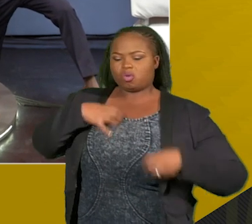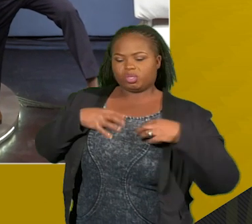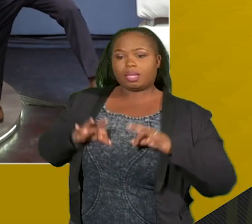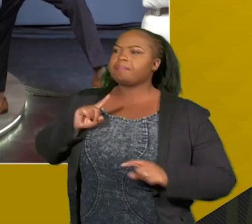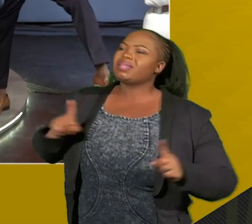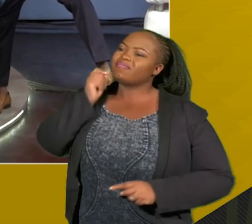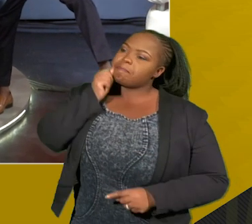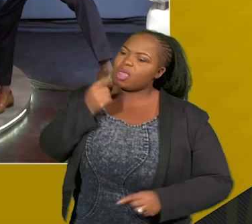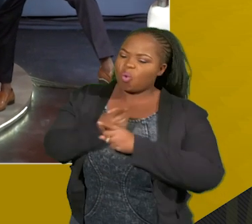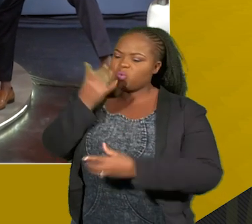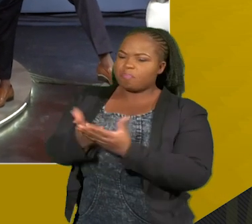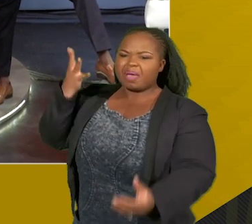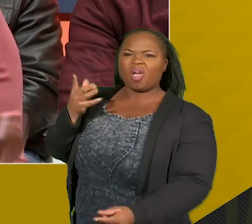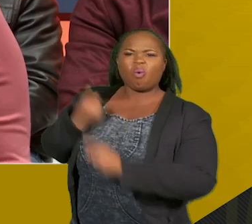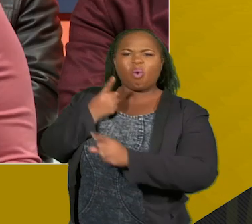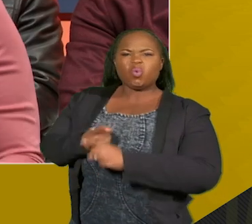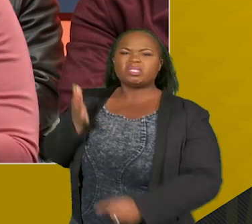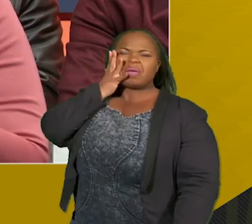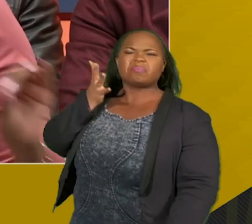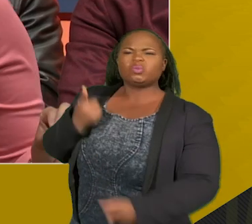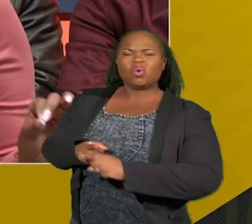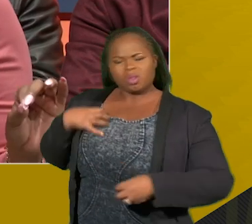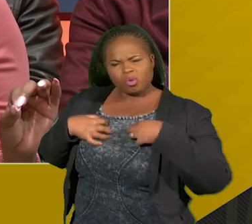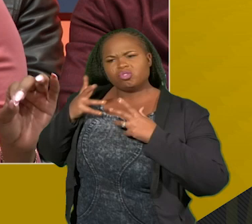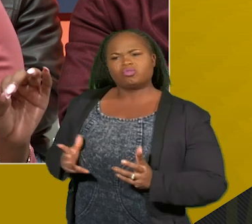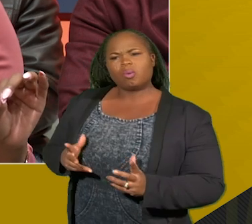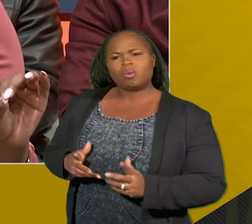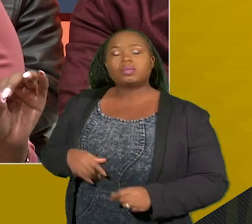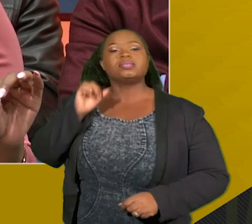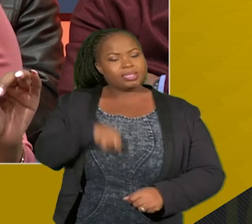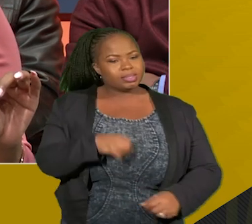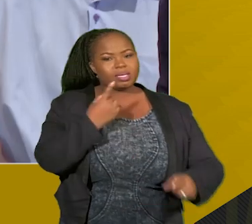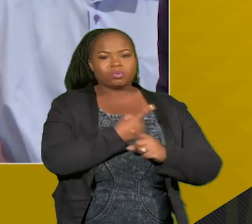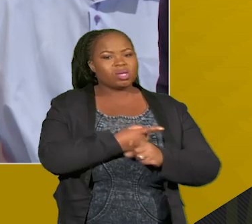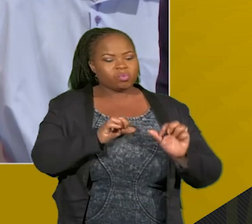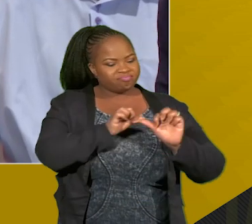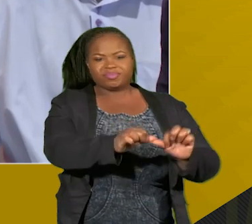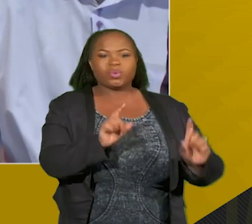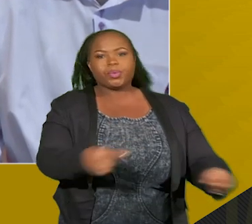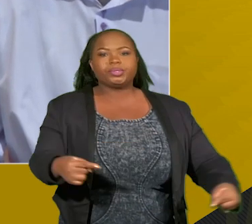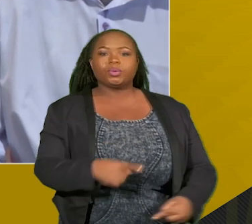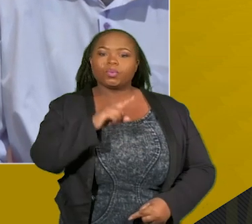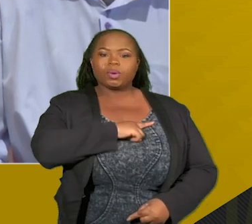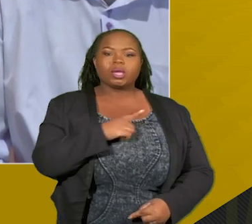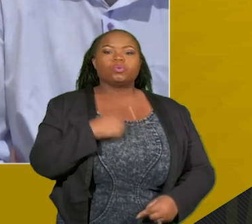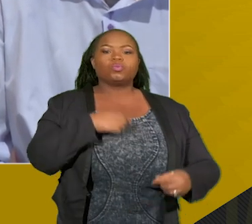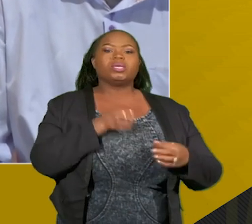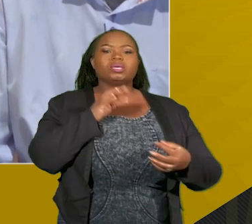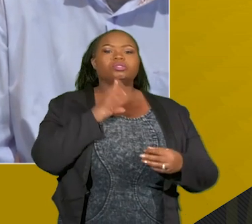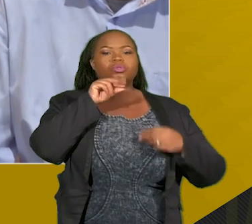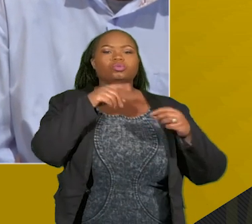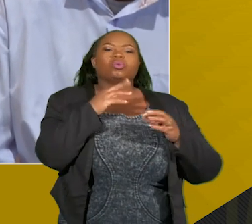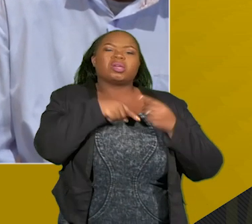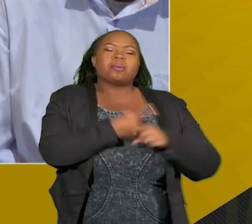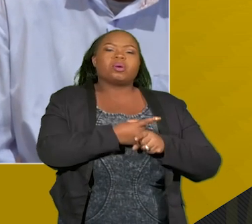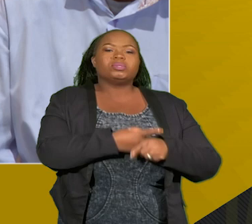when a man is lifting his hand and hits you, it becomes emotional. That is why this conversation will never go anywhere, because we are dealing with symptoms. We are not